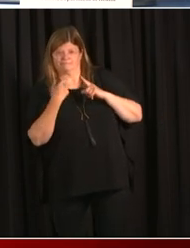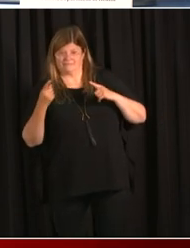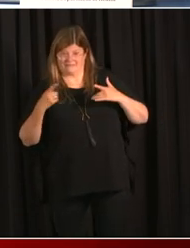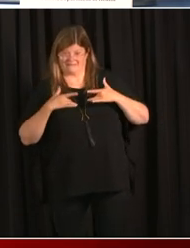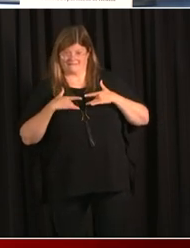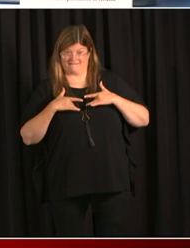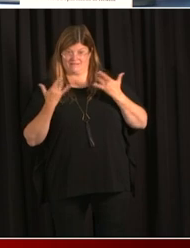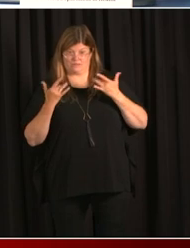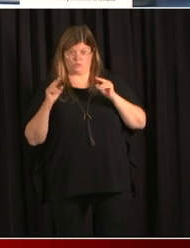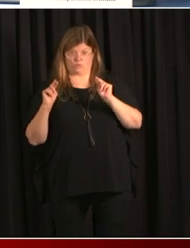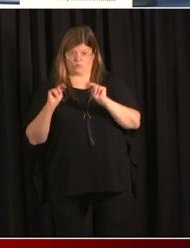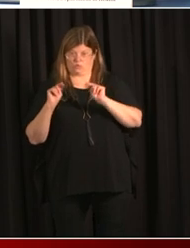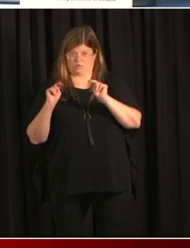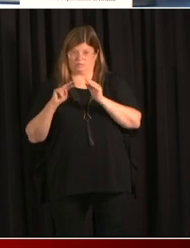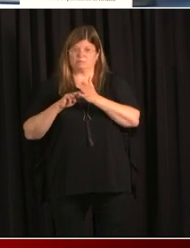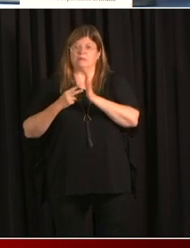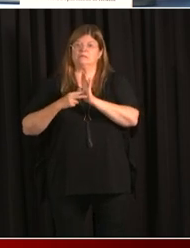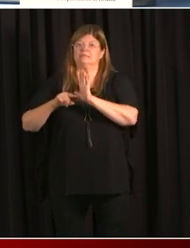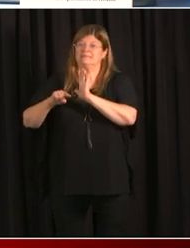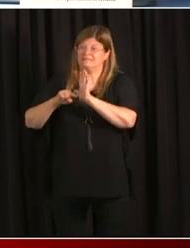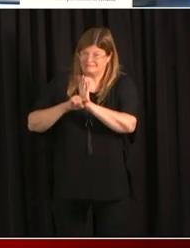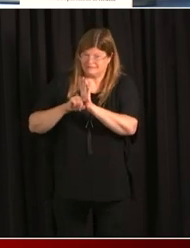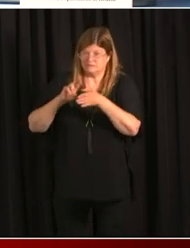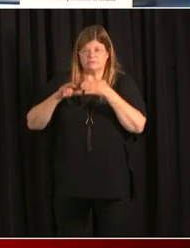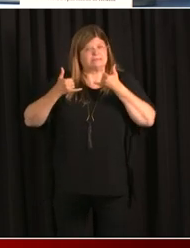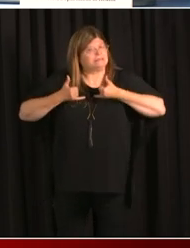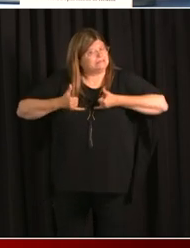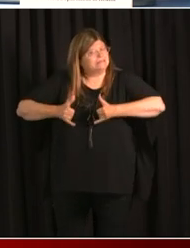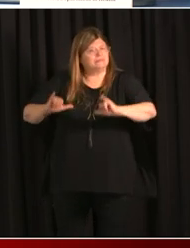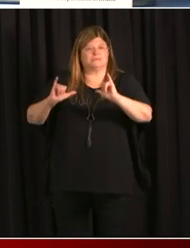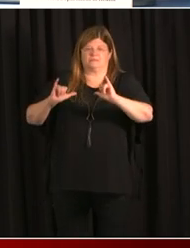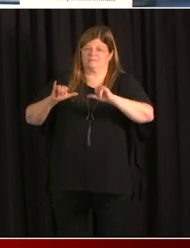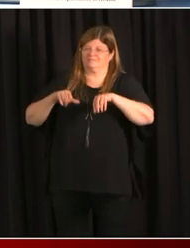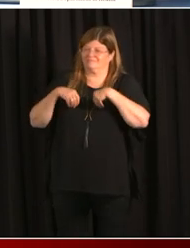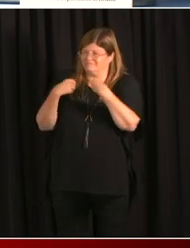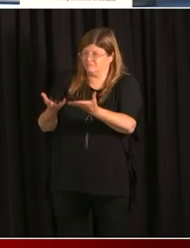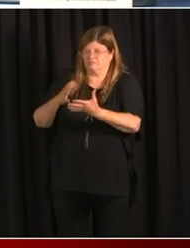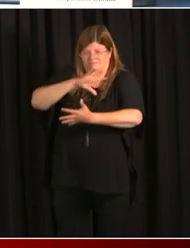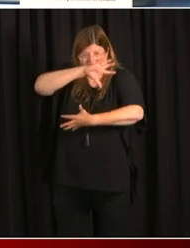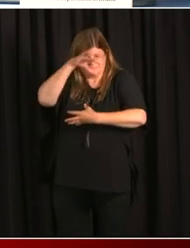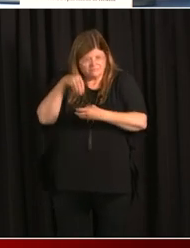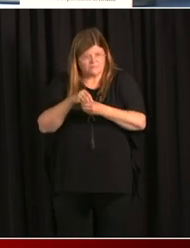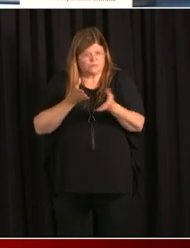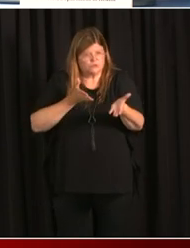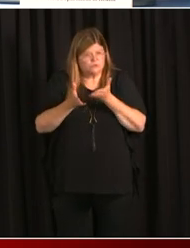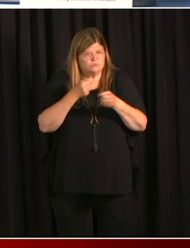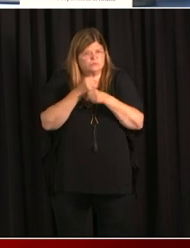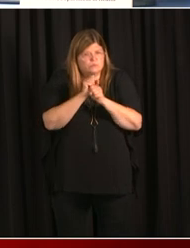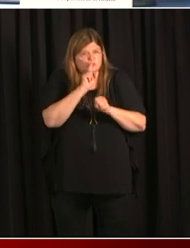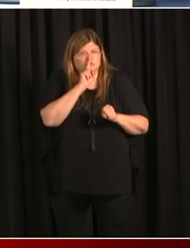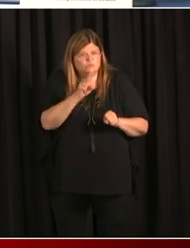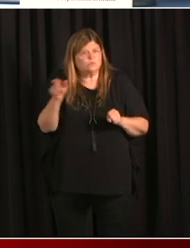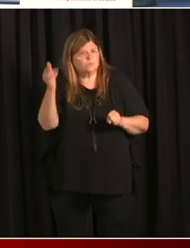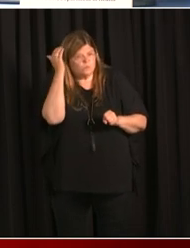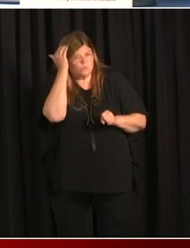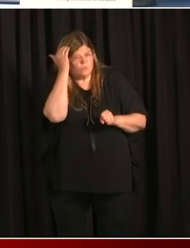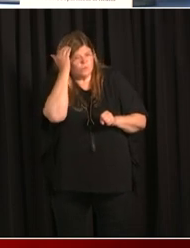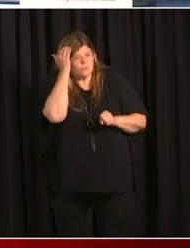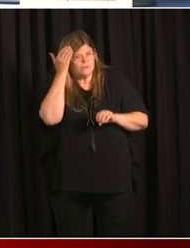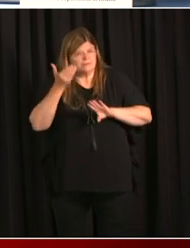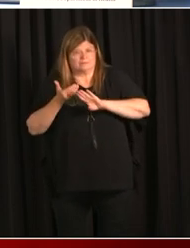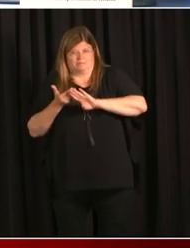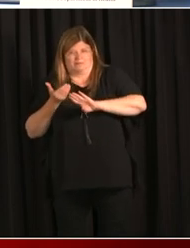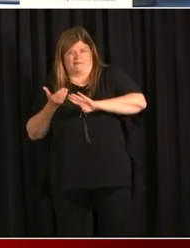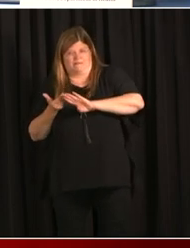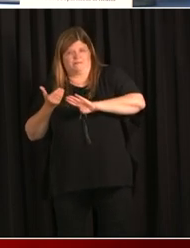means a negative result. We still provide them wraparound services, including making them aware of our